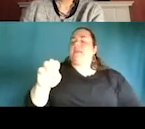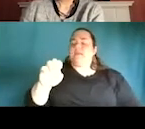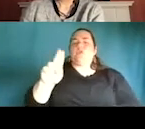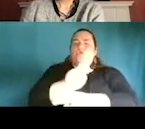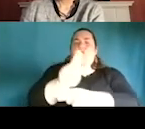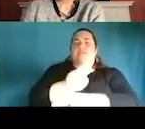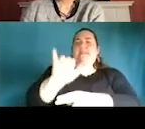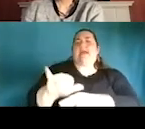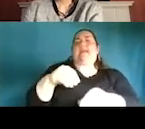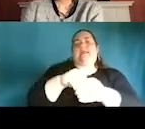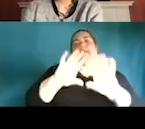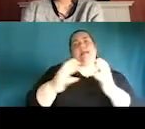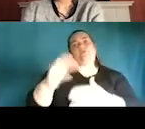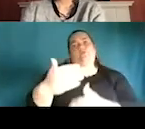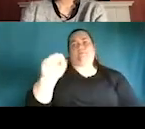Next,